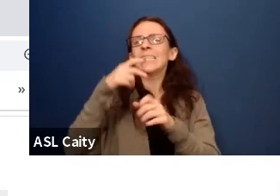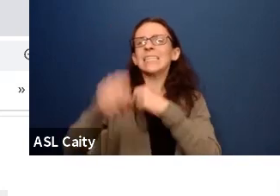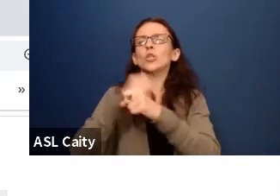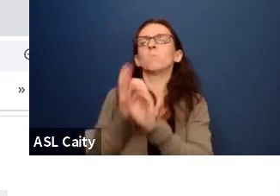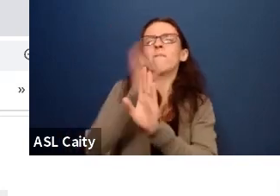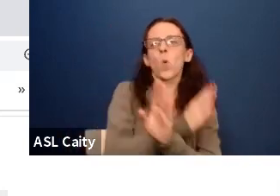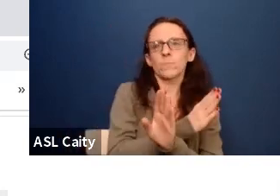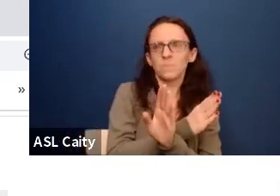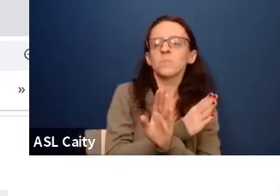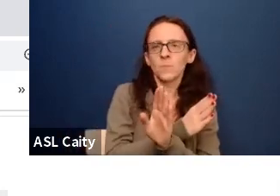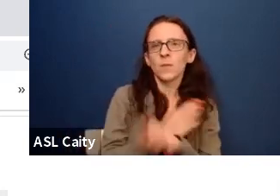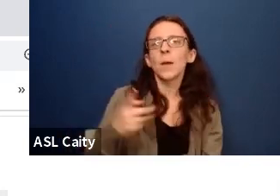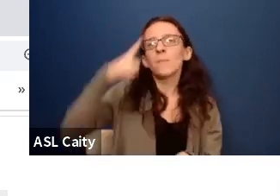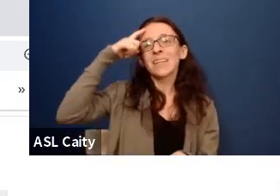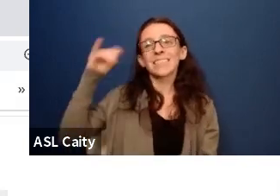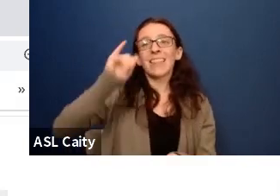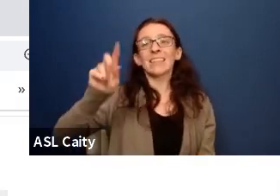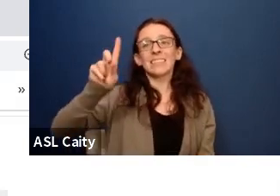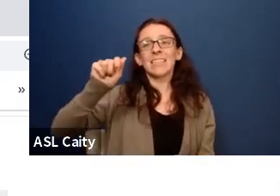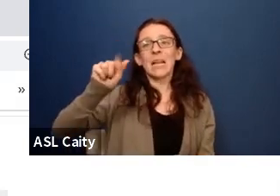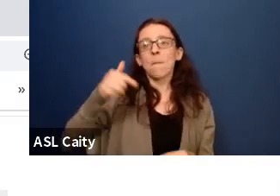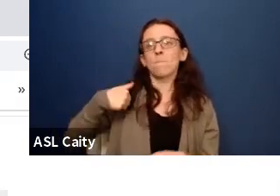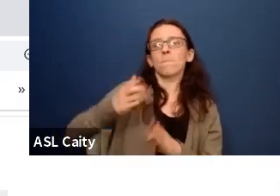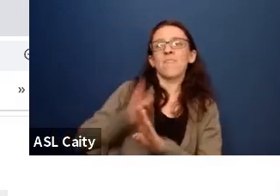is the data that's before us, right?